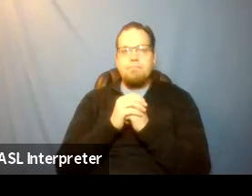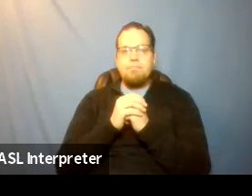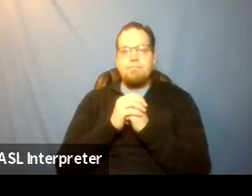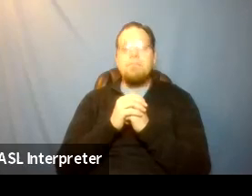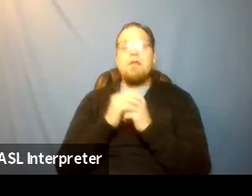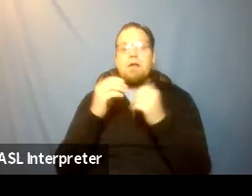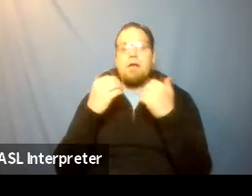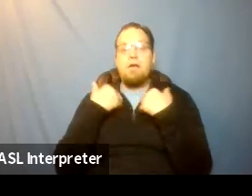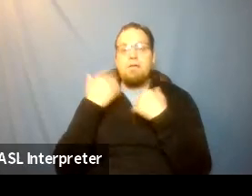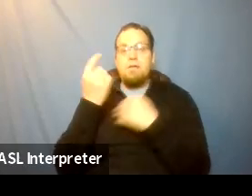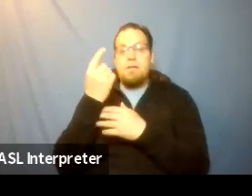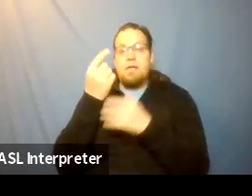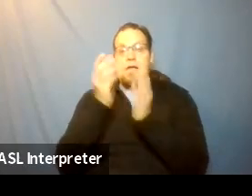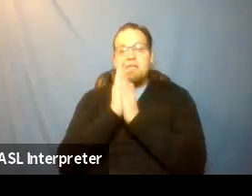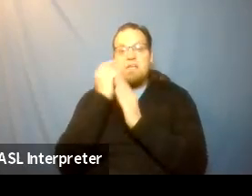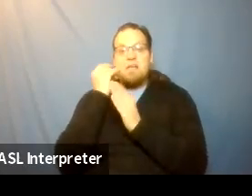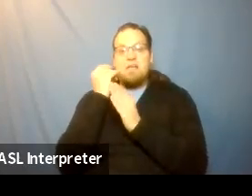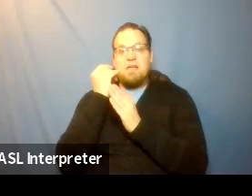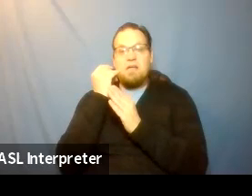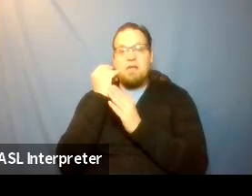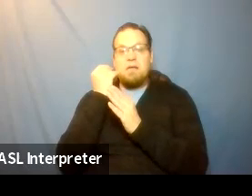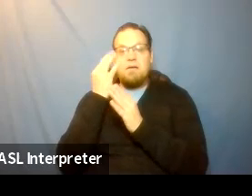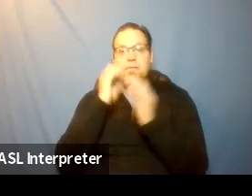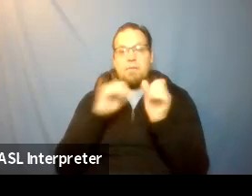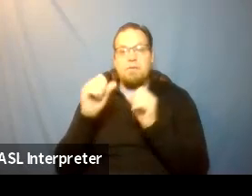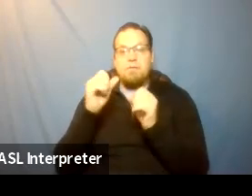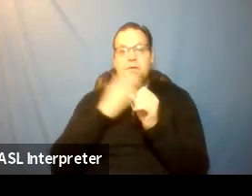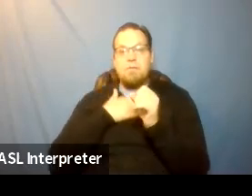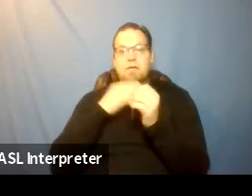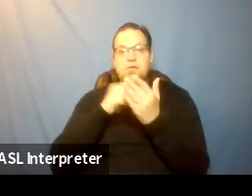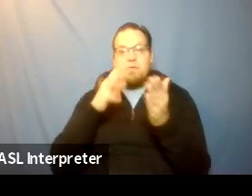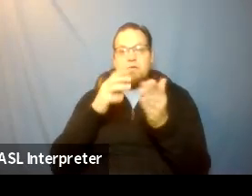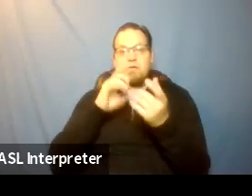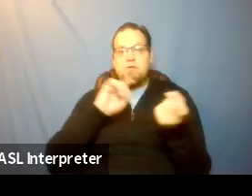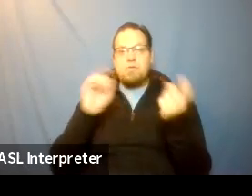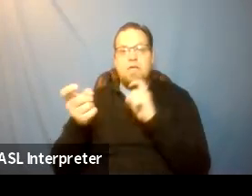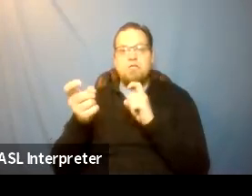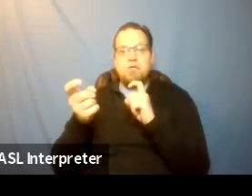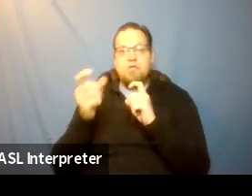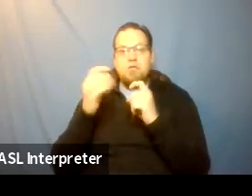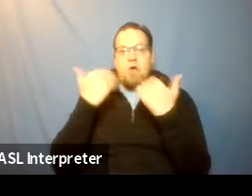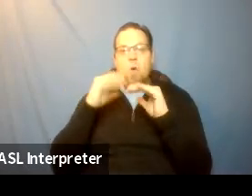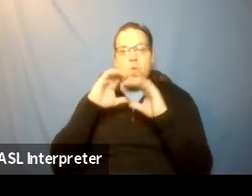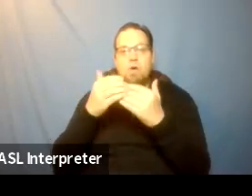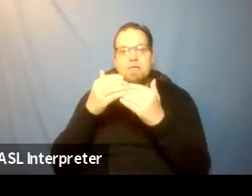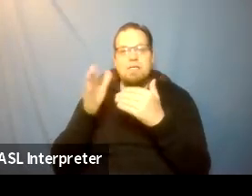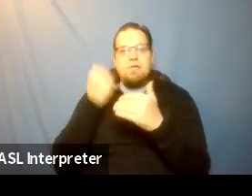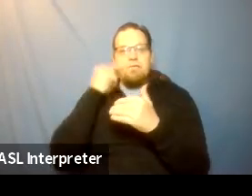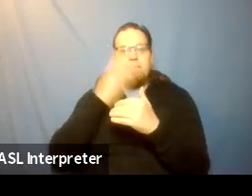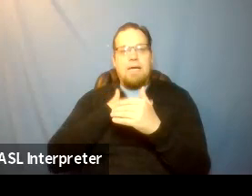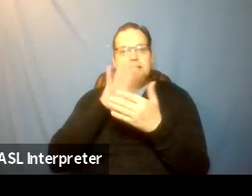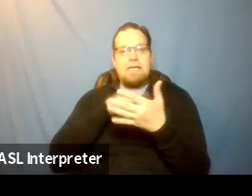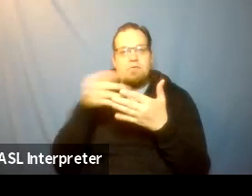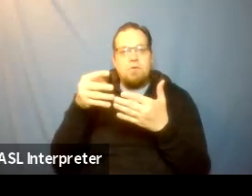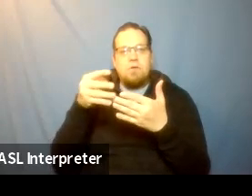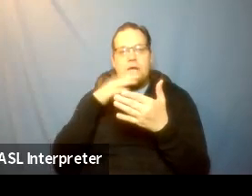I have someone asking about, is it possible for my student to switch cohorts because it's easier on our schedule? And because of